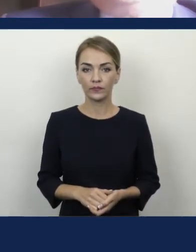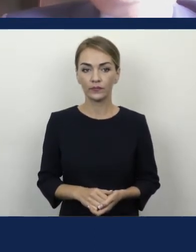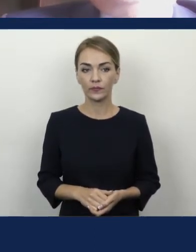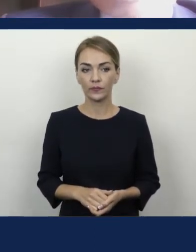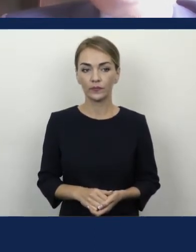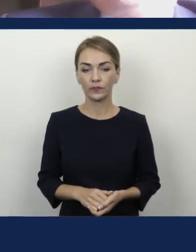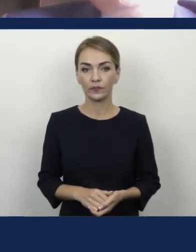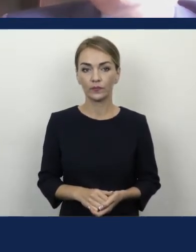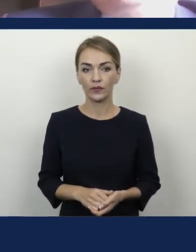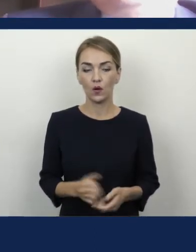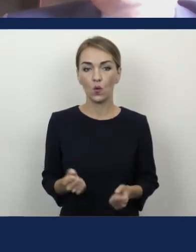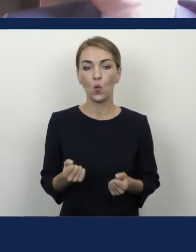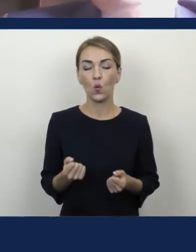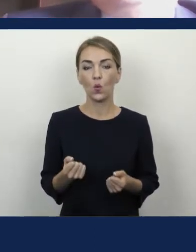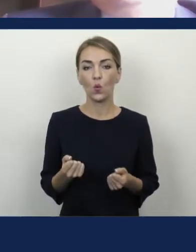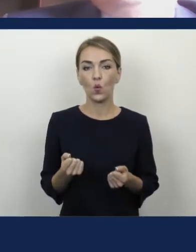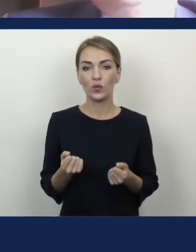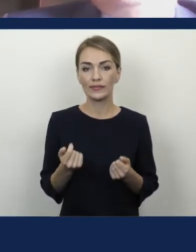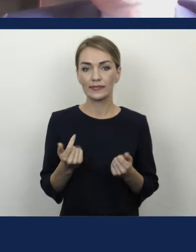Because